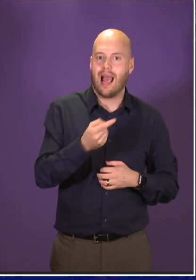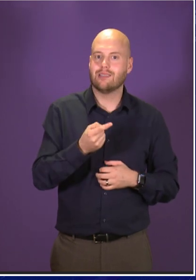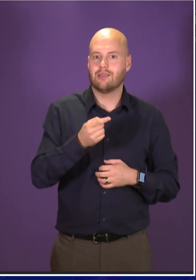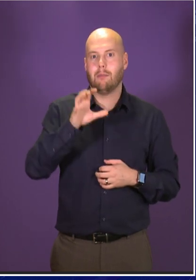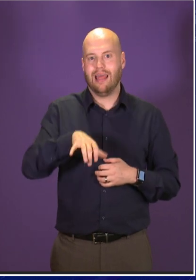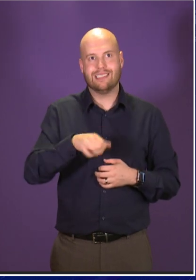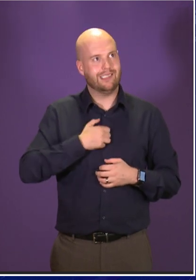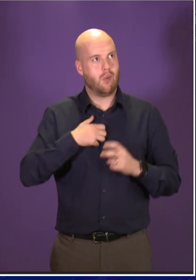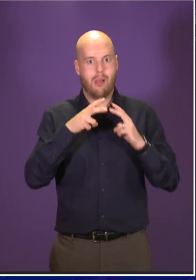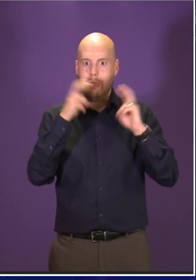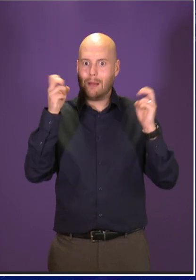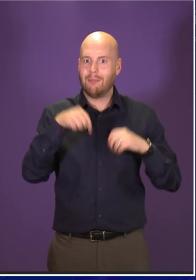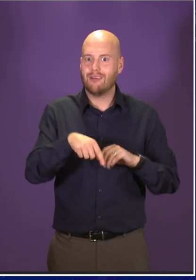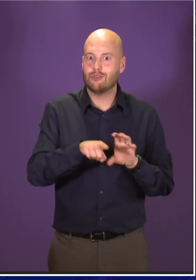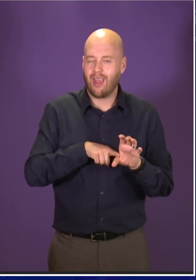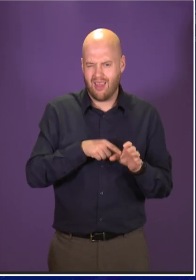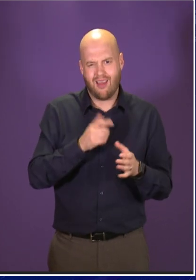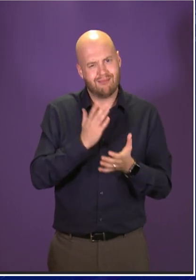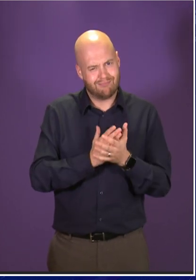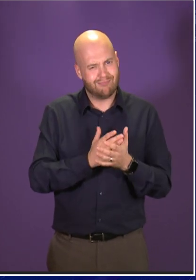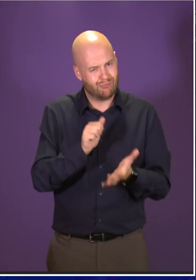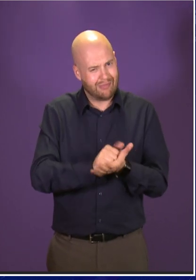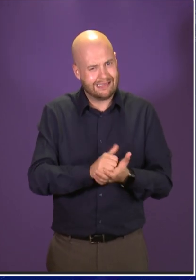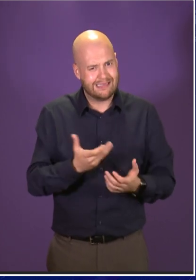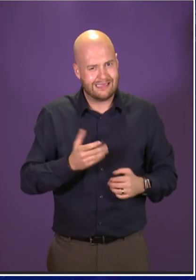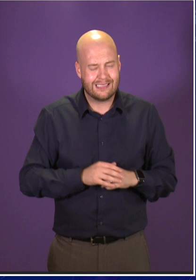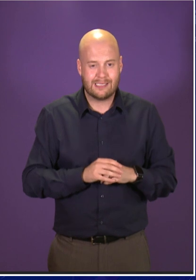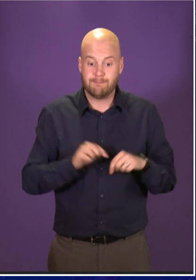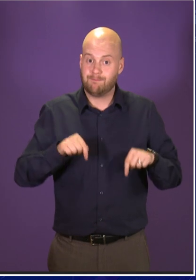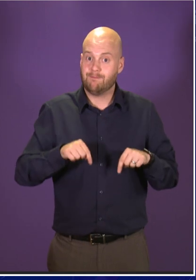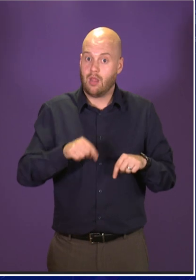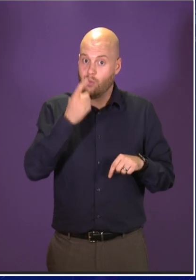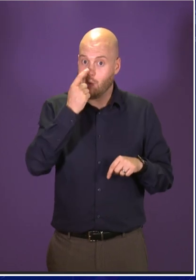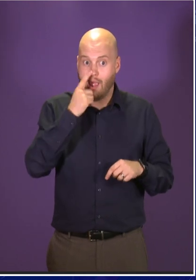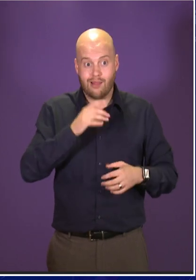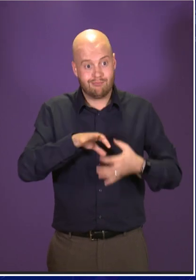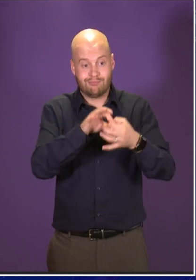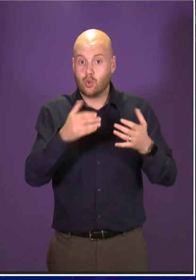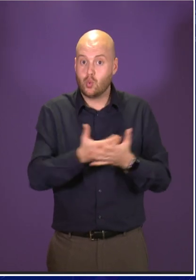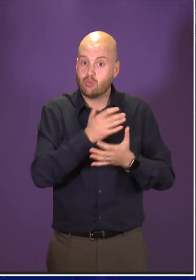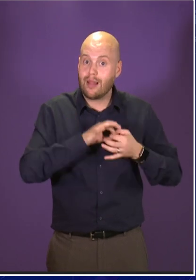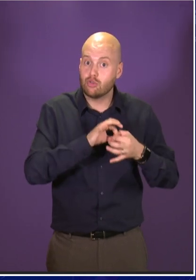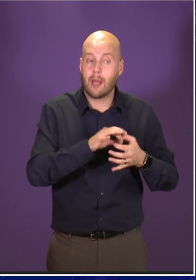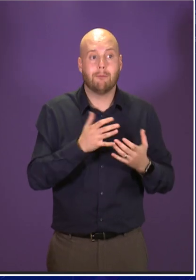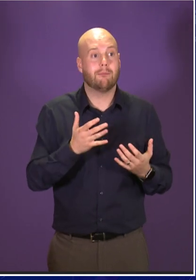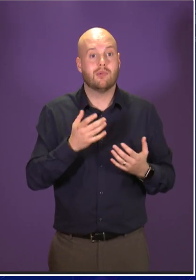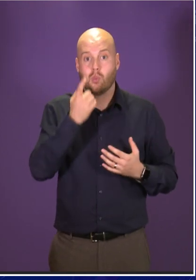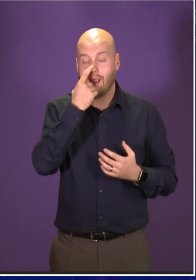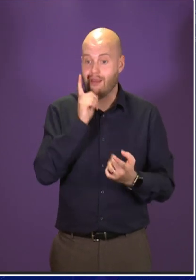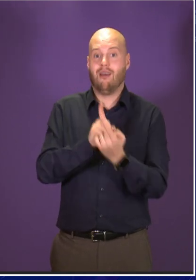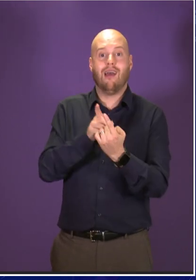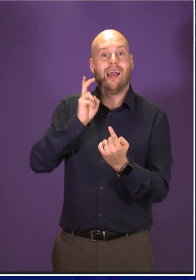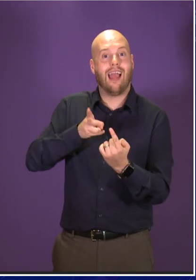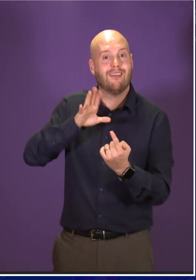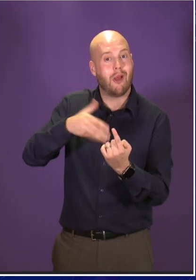summit provides unique opportunities to forge new relations, rekindle old ones, for us to learn from each other